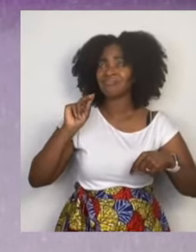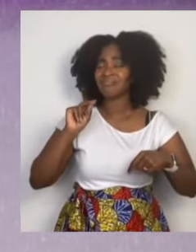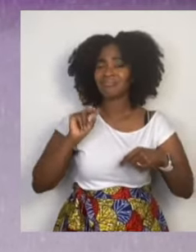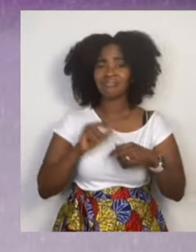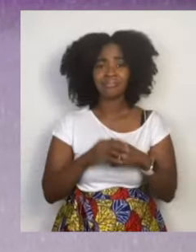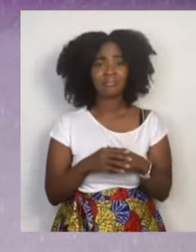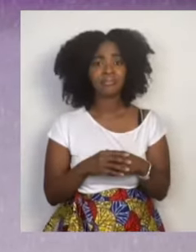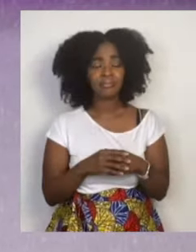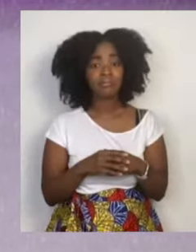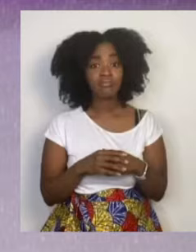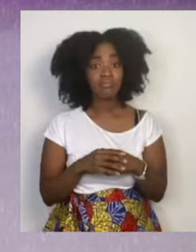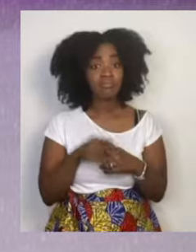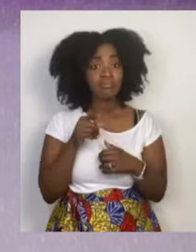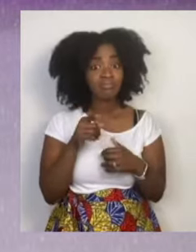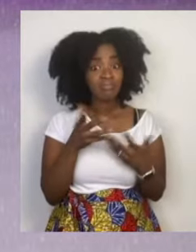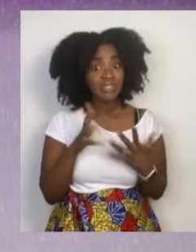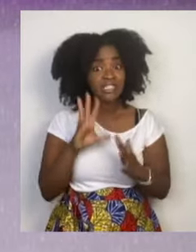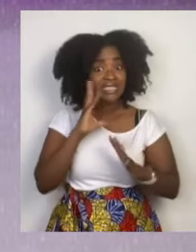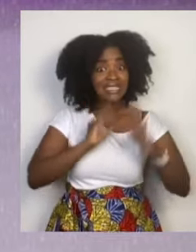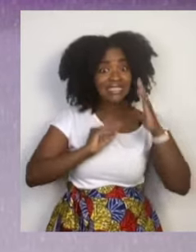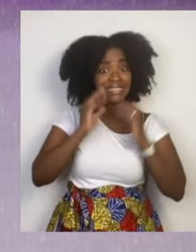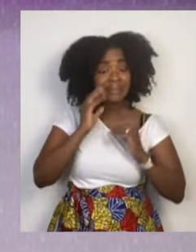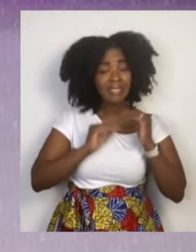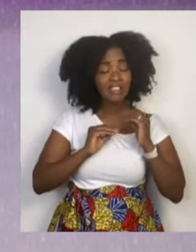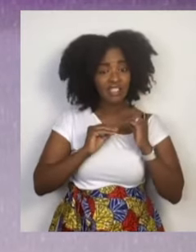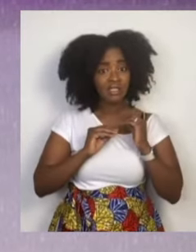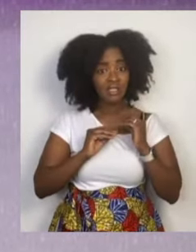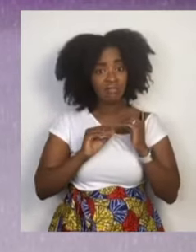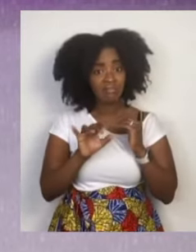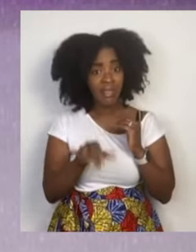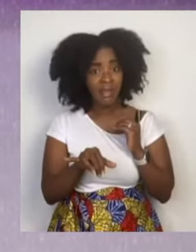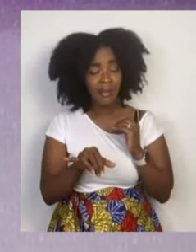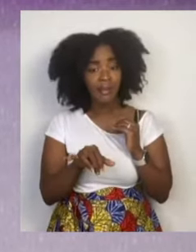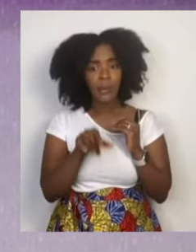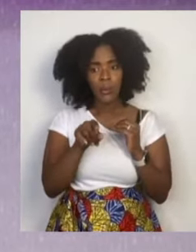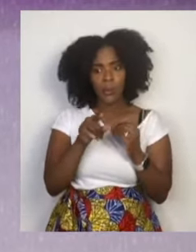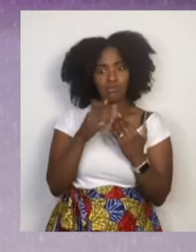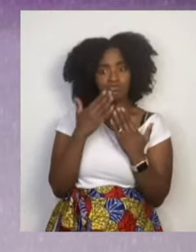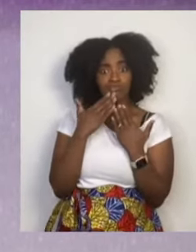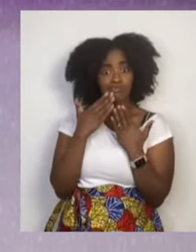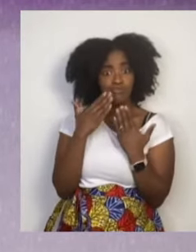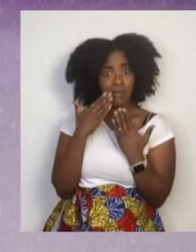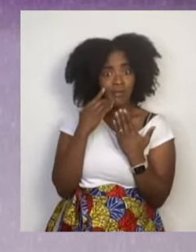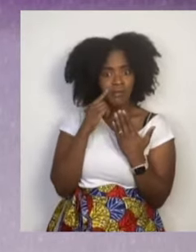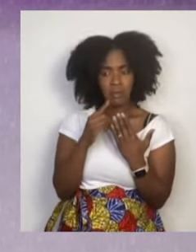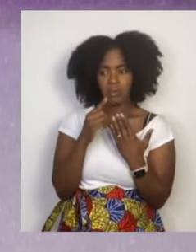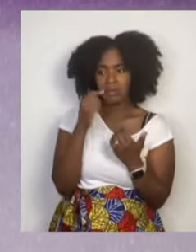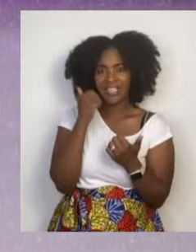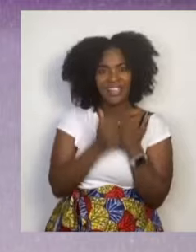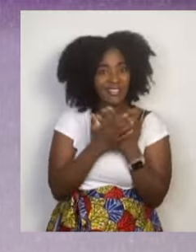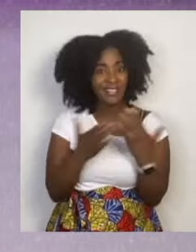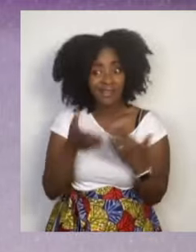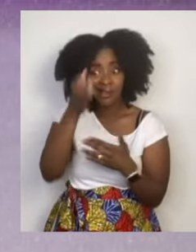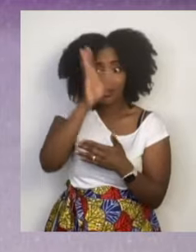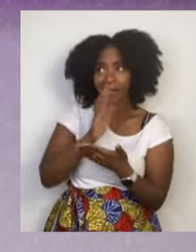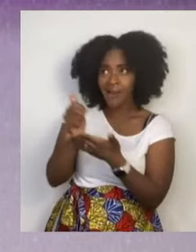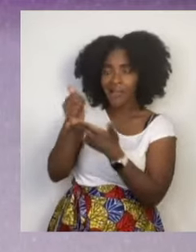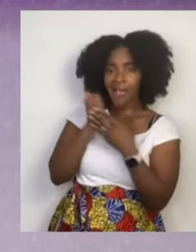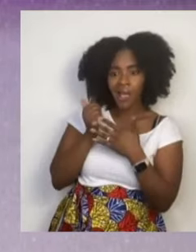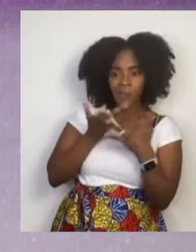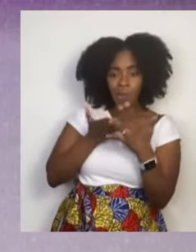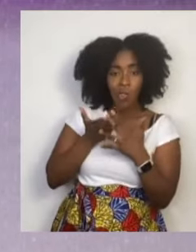Anybody ever been in a place where you are grateful for the things that God has brought you through? Anybody ever just